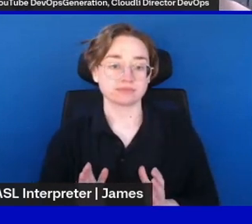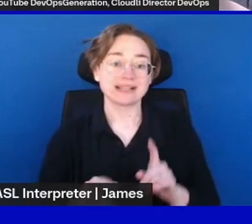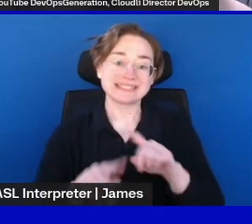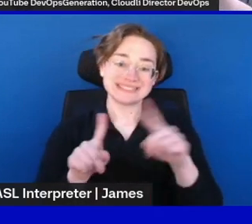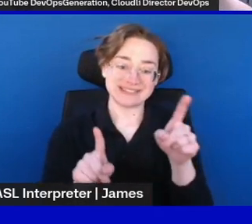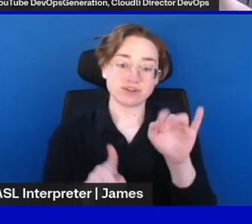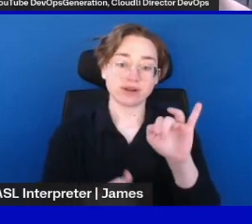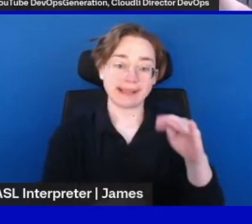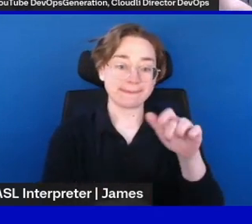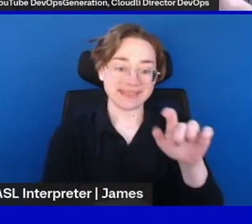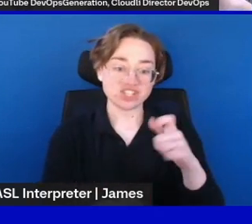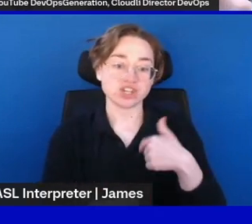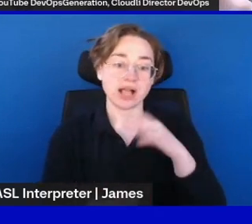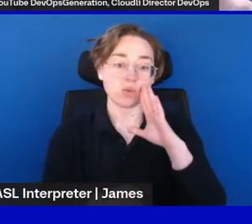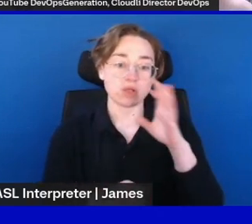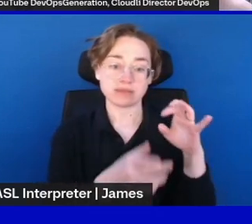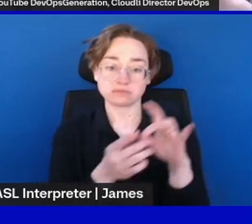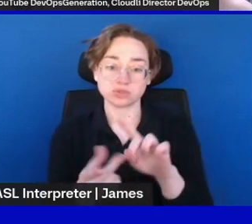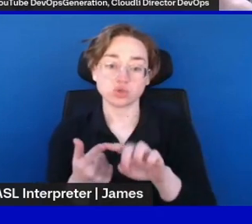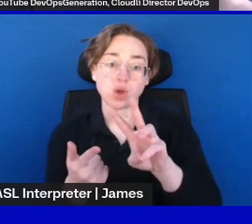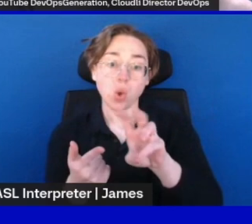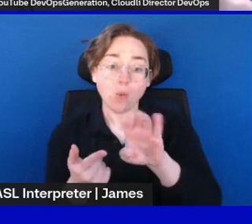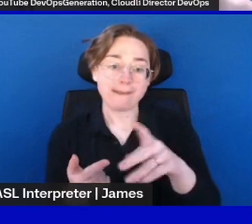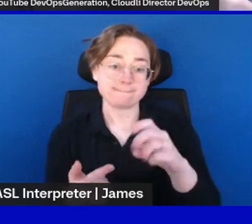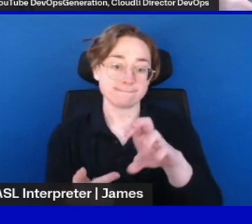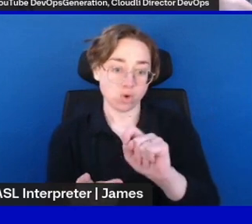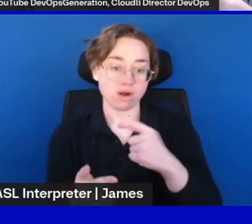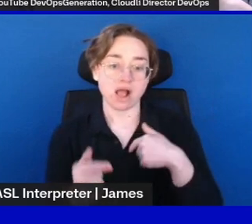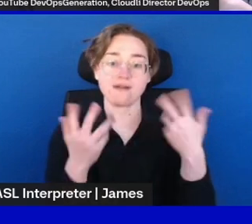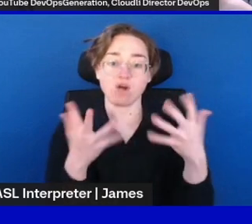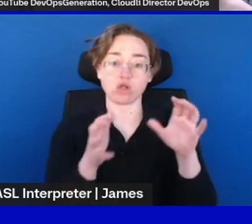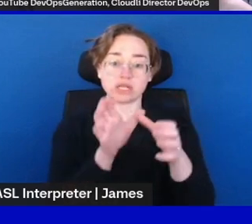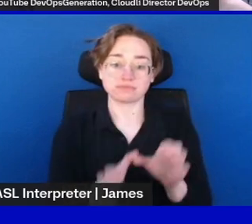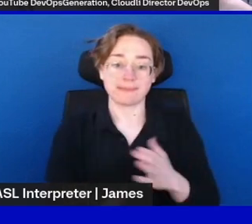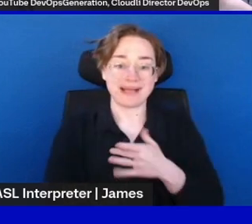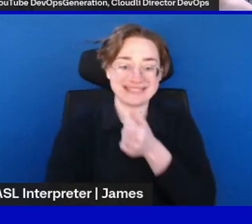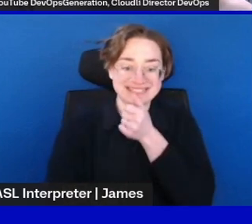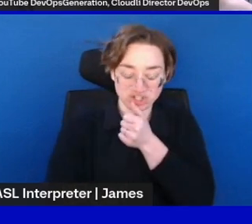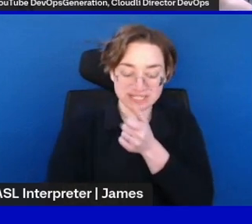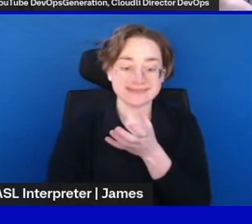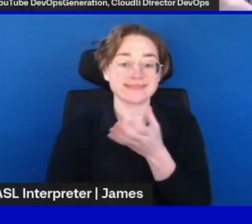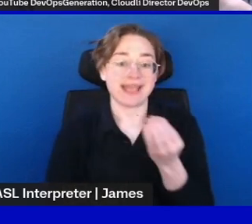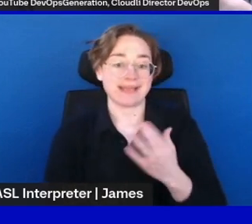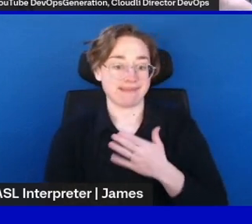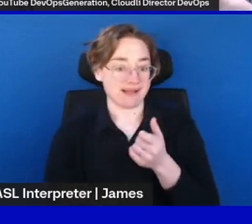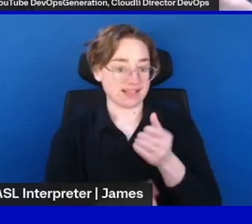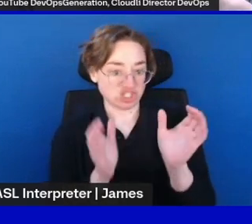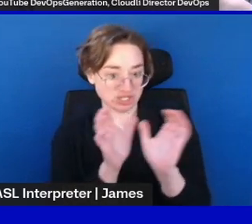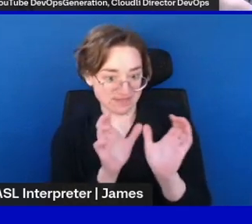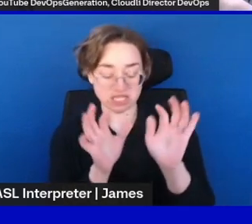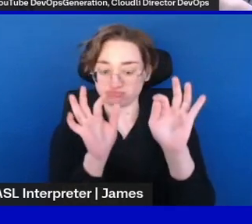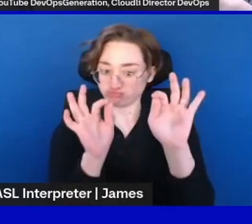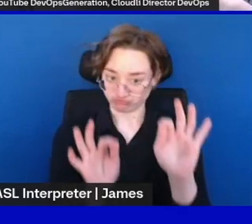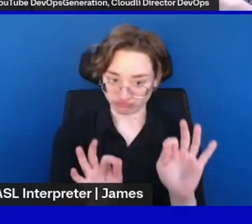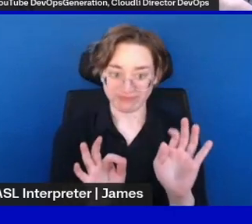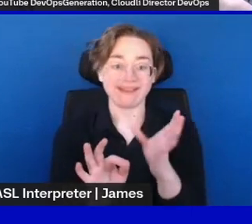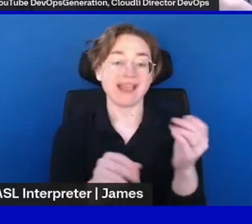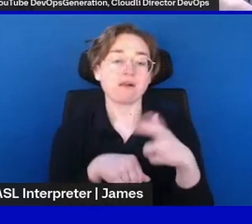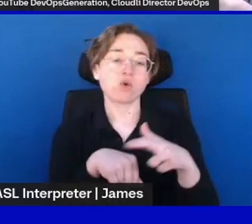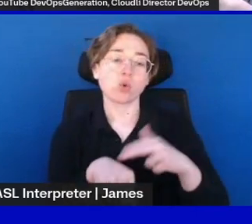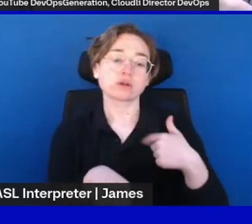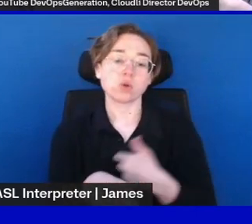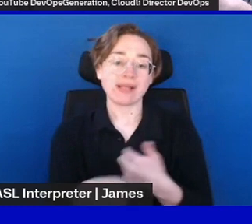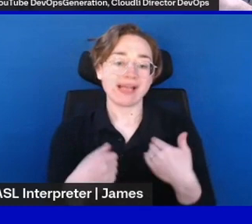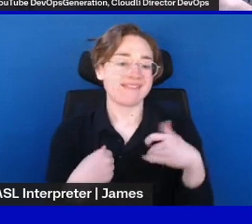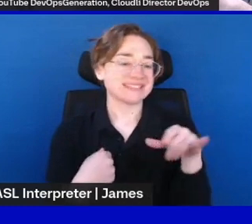going to be listening to a web port. I've configured my secrets, my certificates. And of course, we have the same